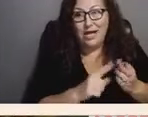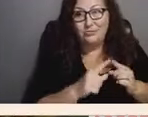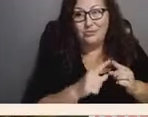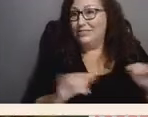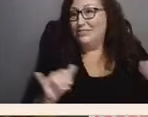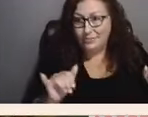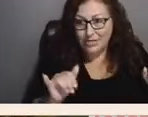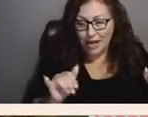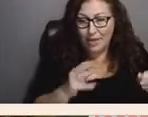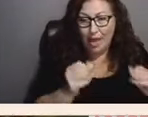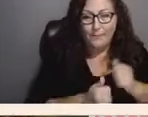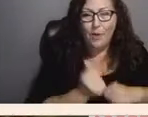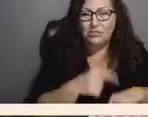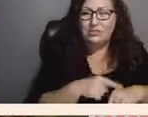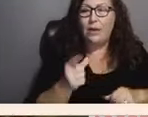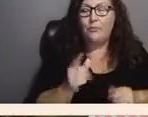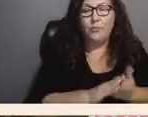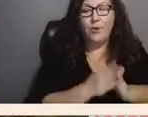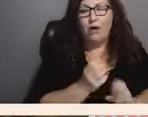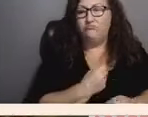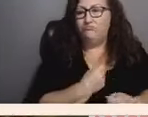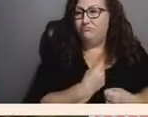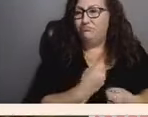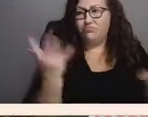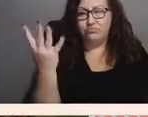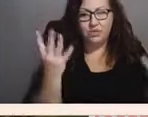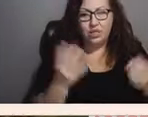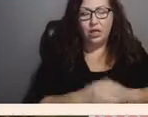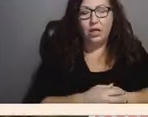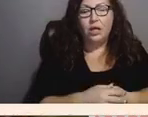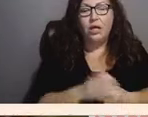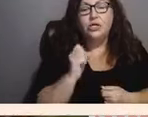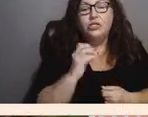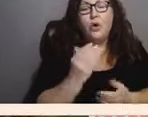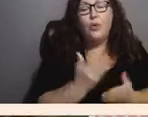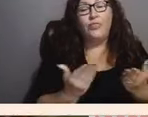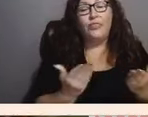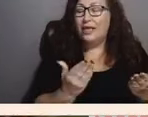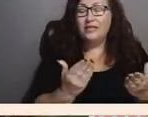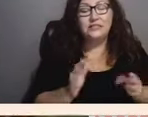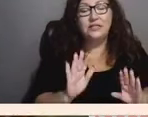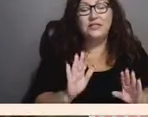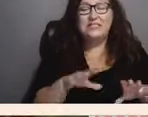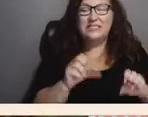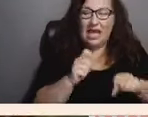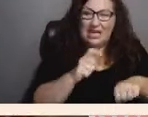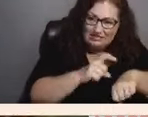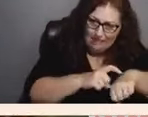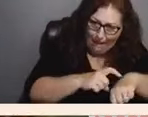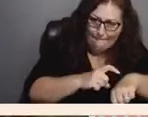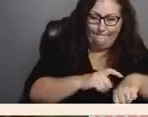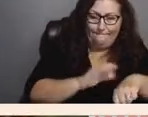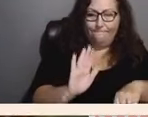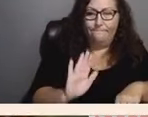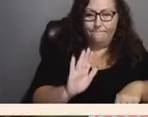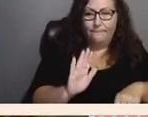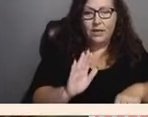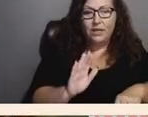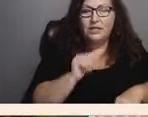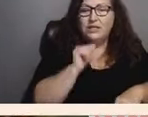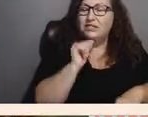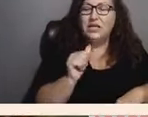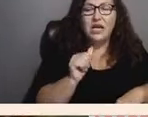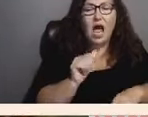out. So the thing is that take the time to not use harsh